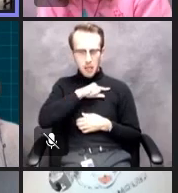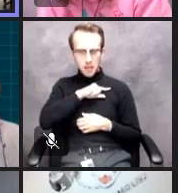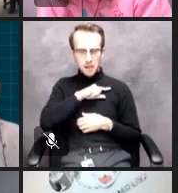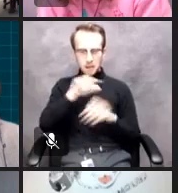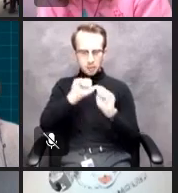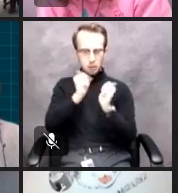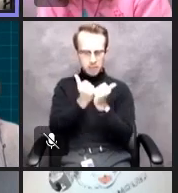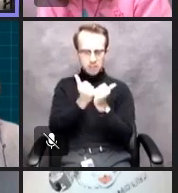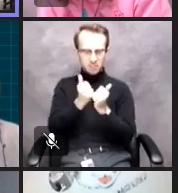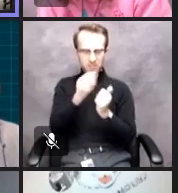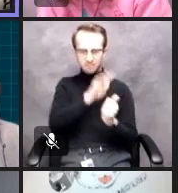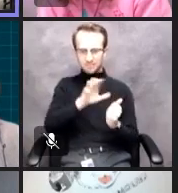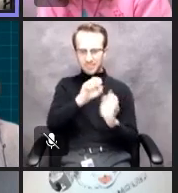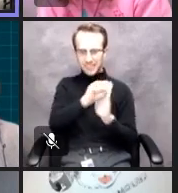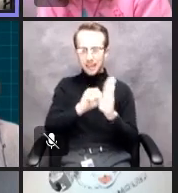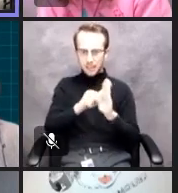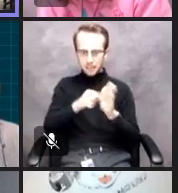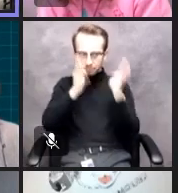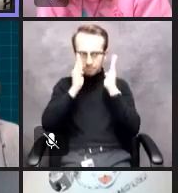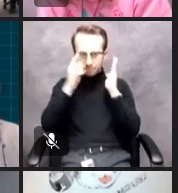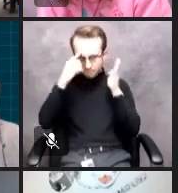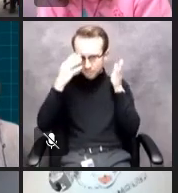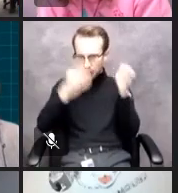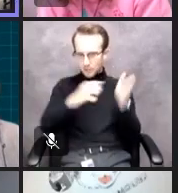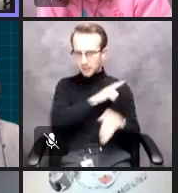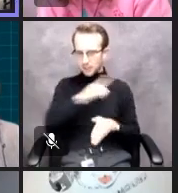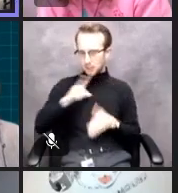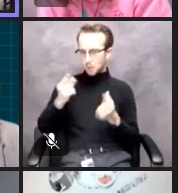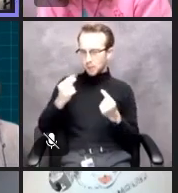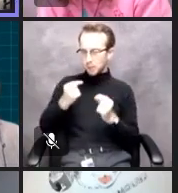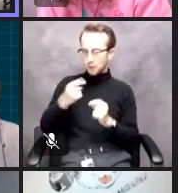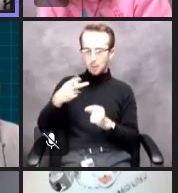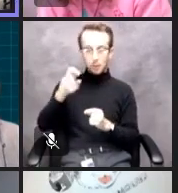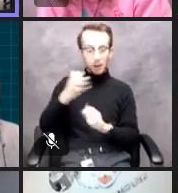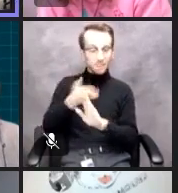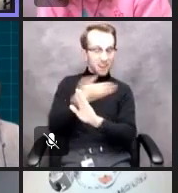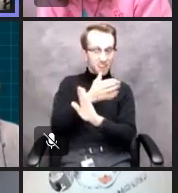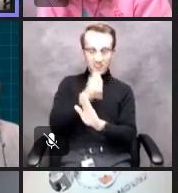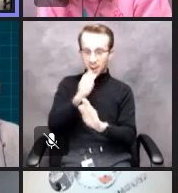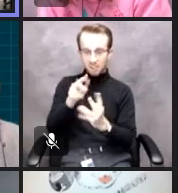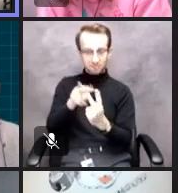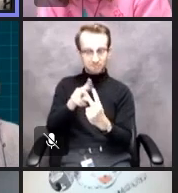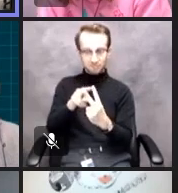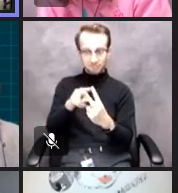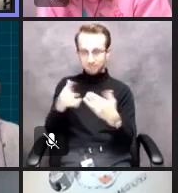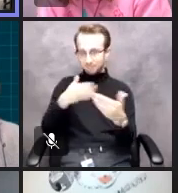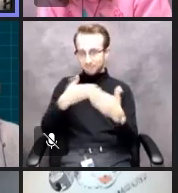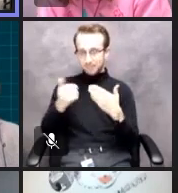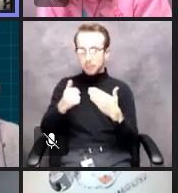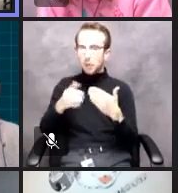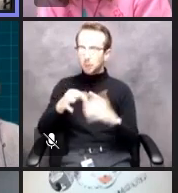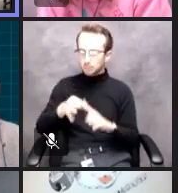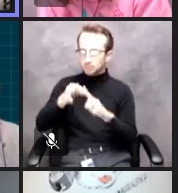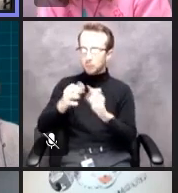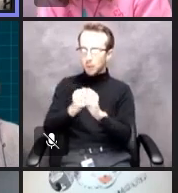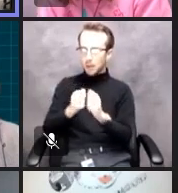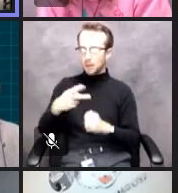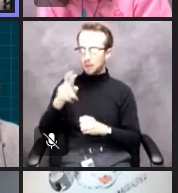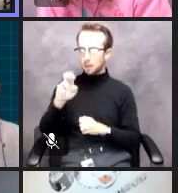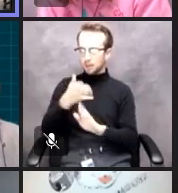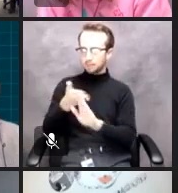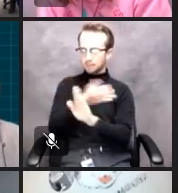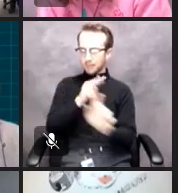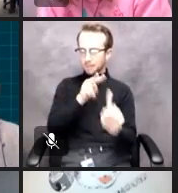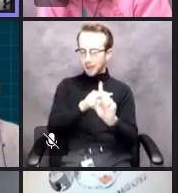attention to what the legislature is doing, pre-file or not. And even with pre-filing, you still could have a legislator that would